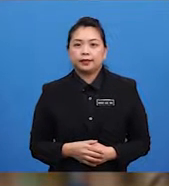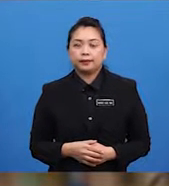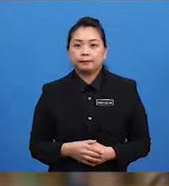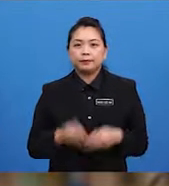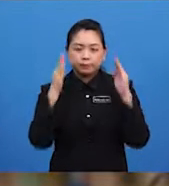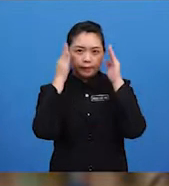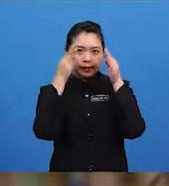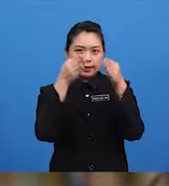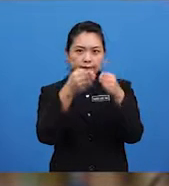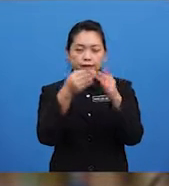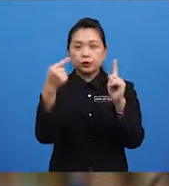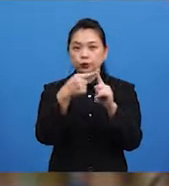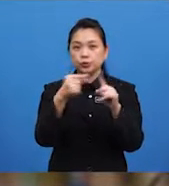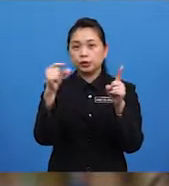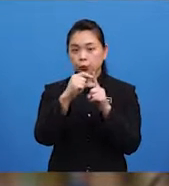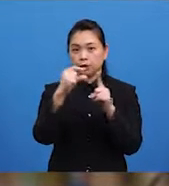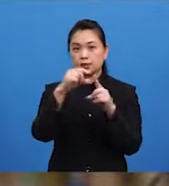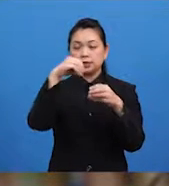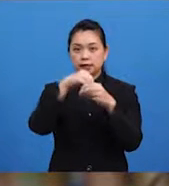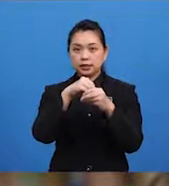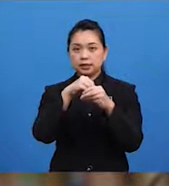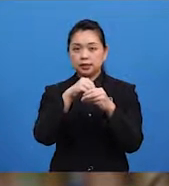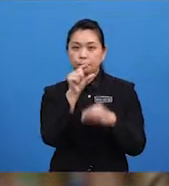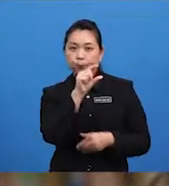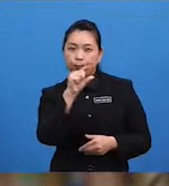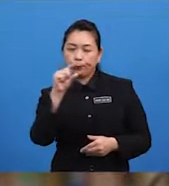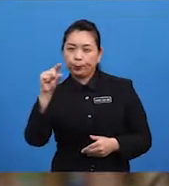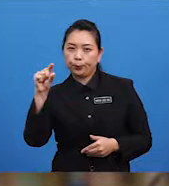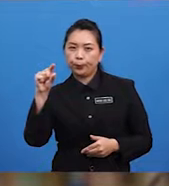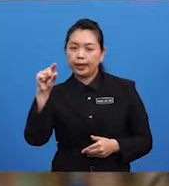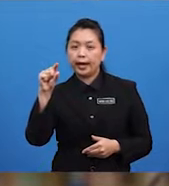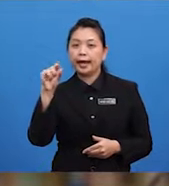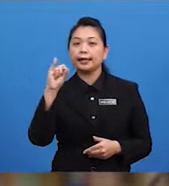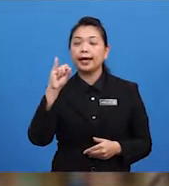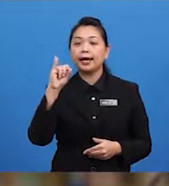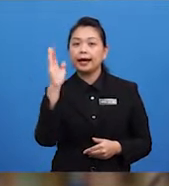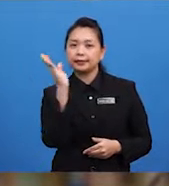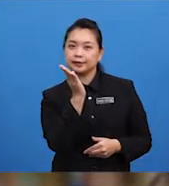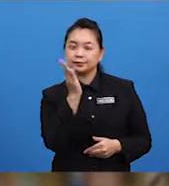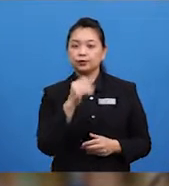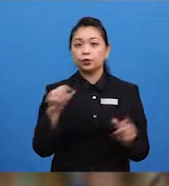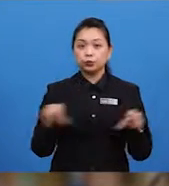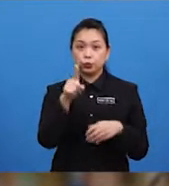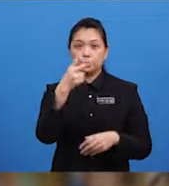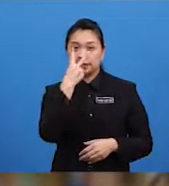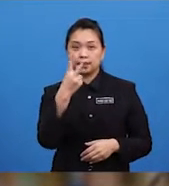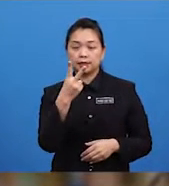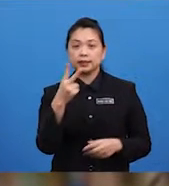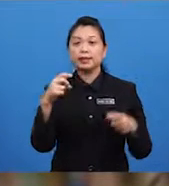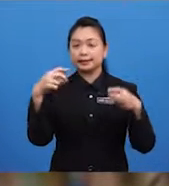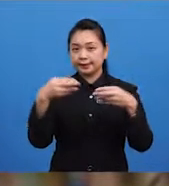Pay attention to the words in bold and the words in italics. Do you see the connection?